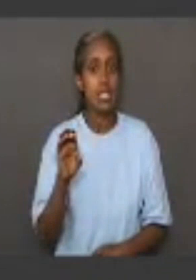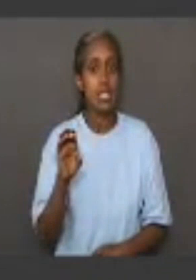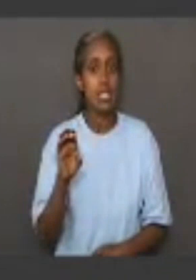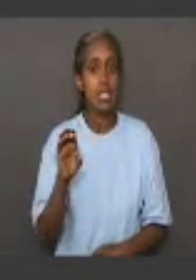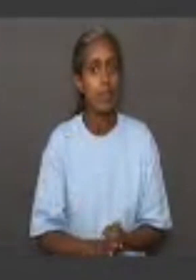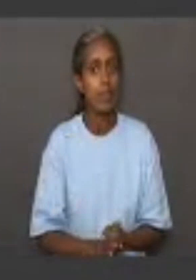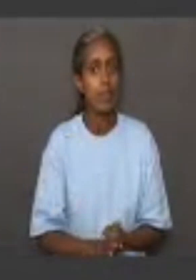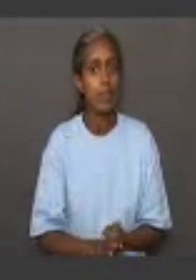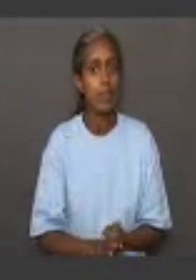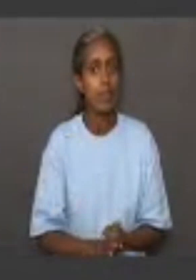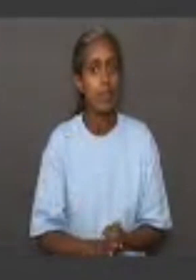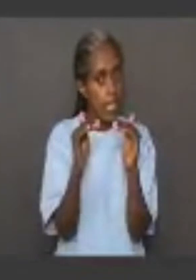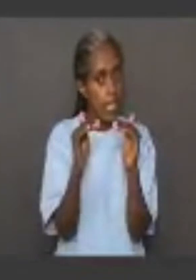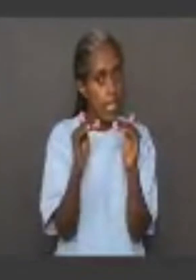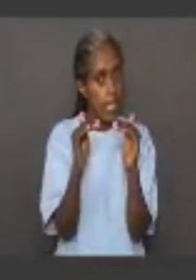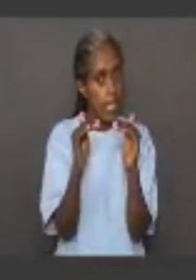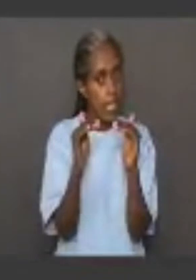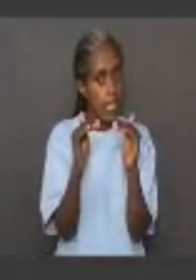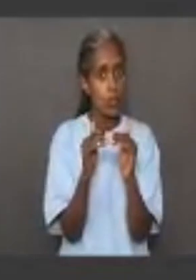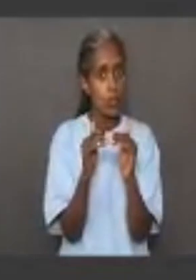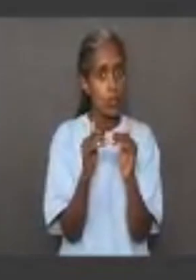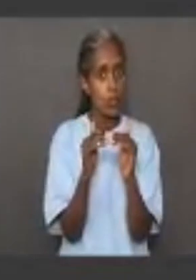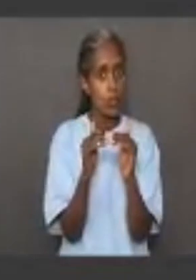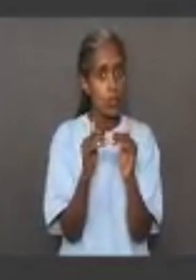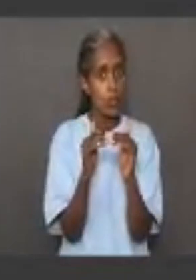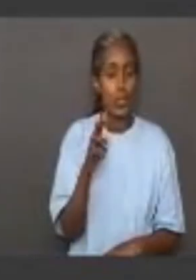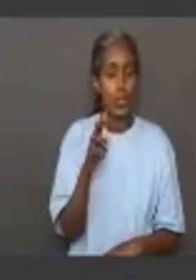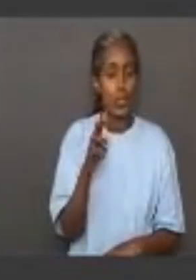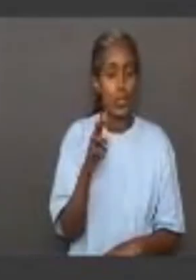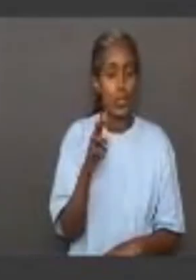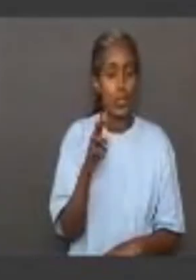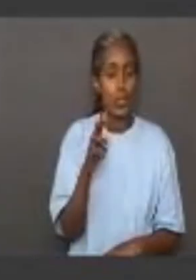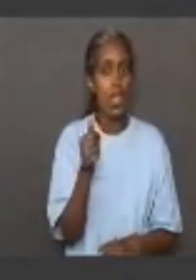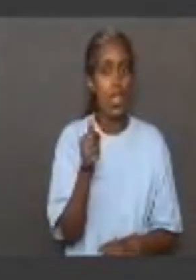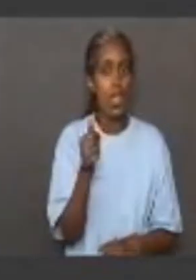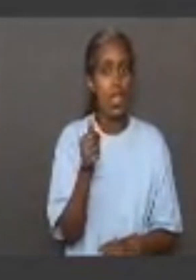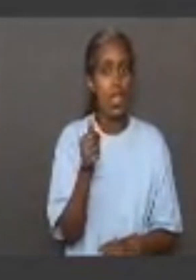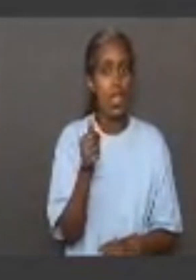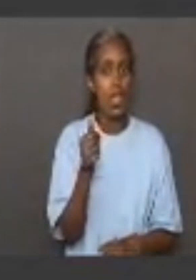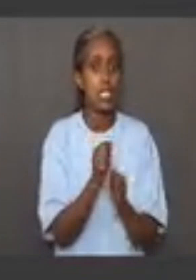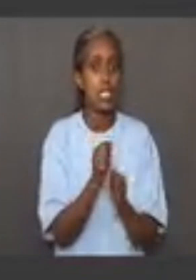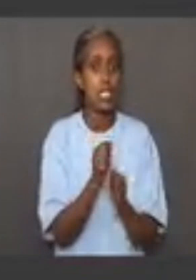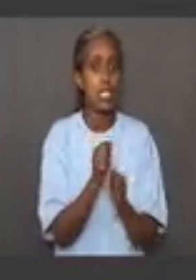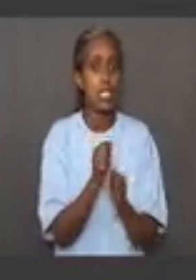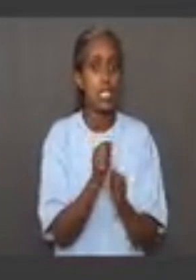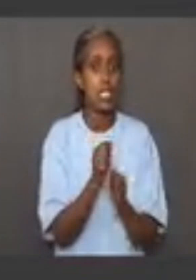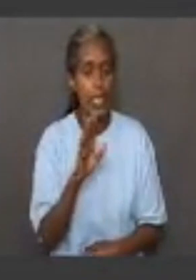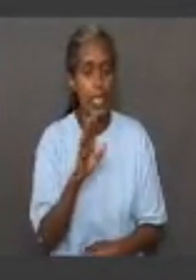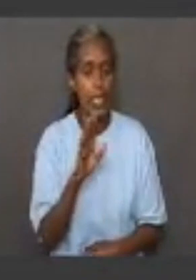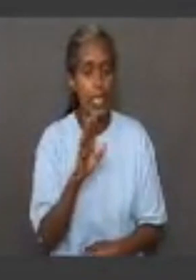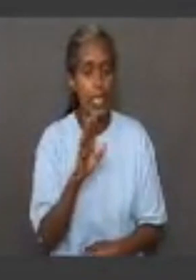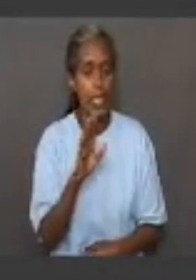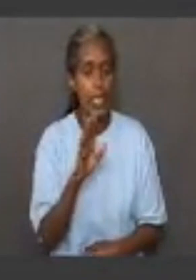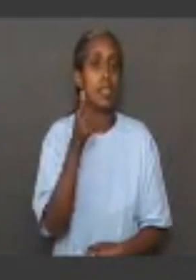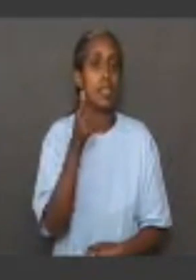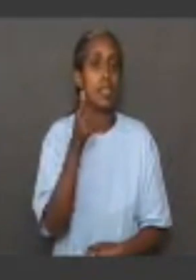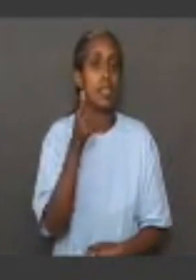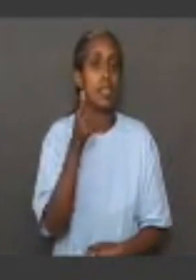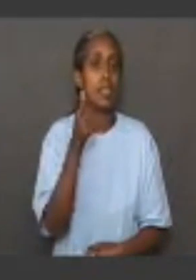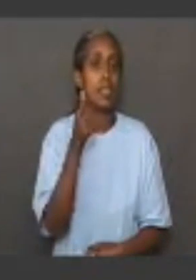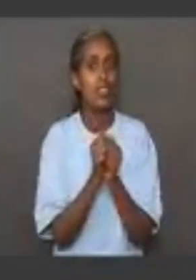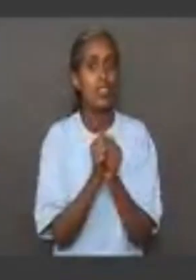C is equal to the union of A intersection B and